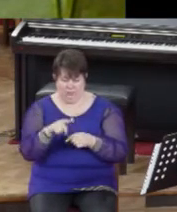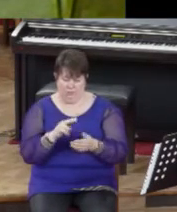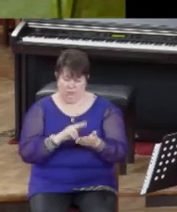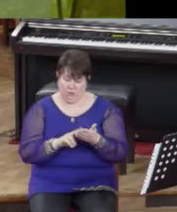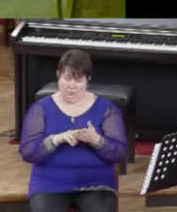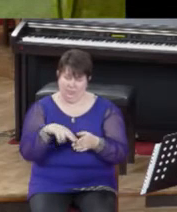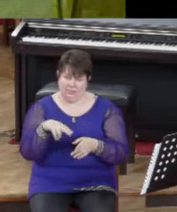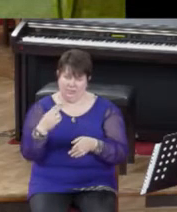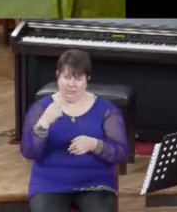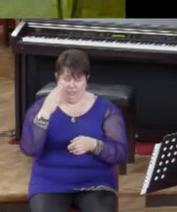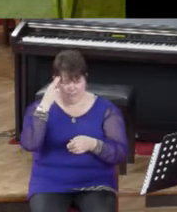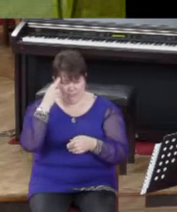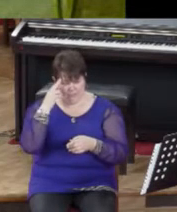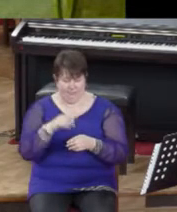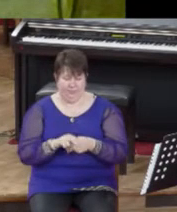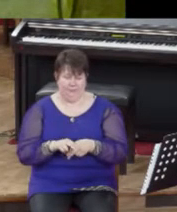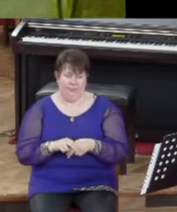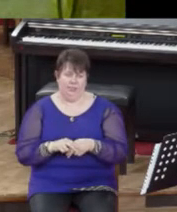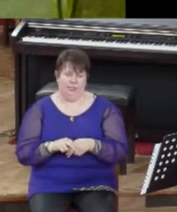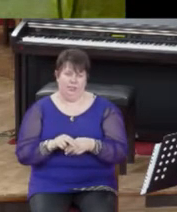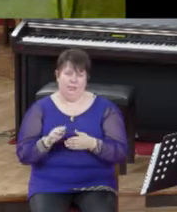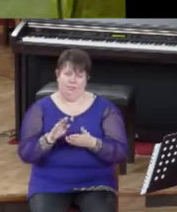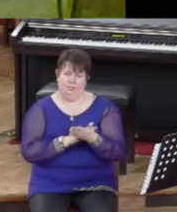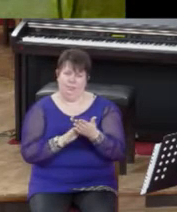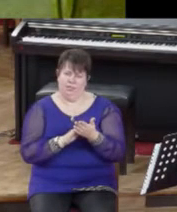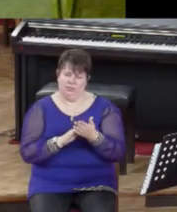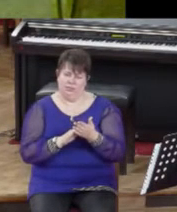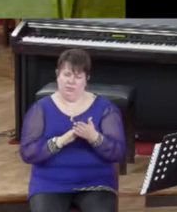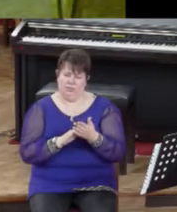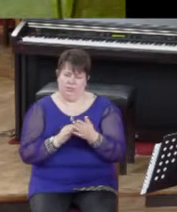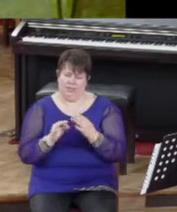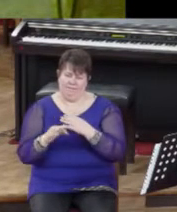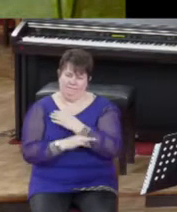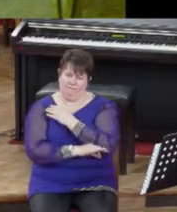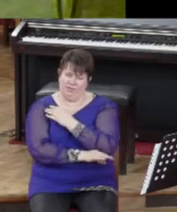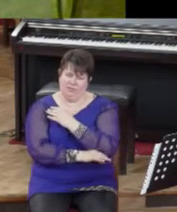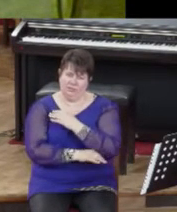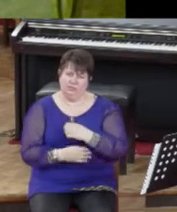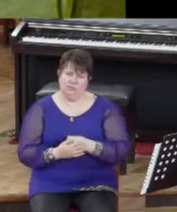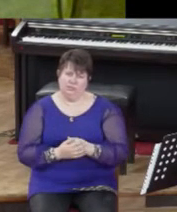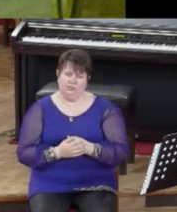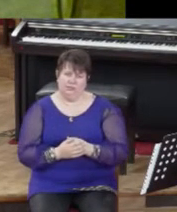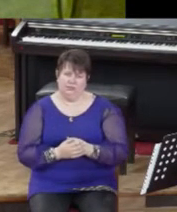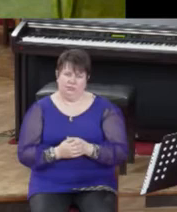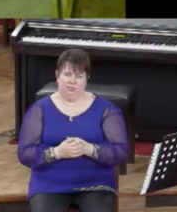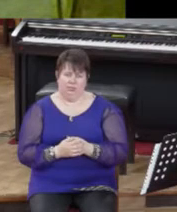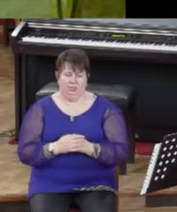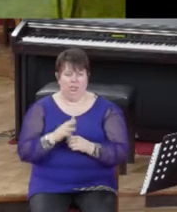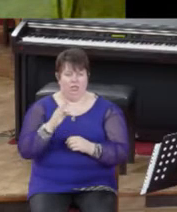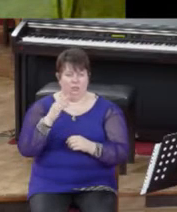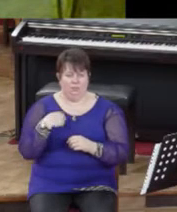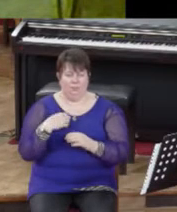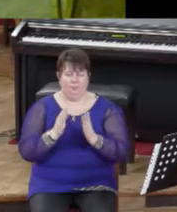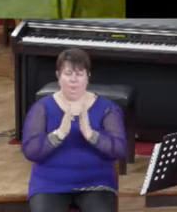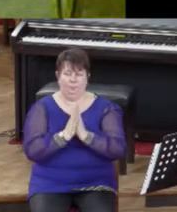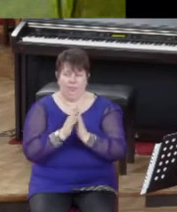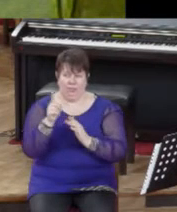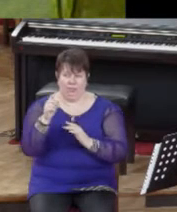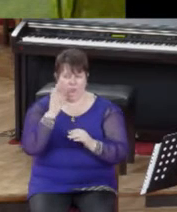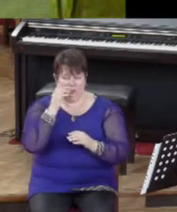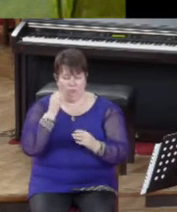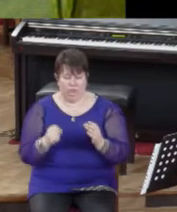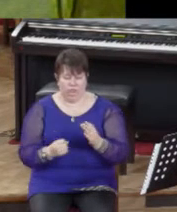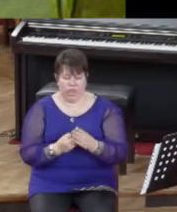It means a field or a plain. So we pray that Blair will be prosperous and